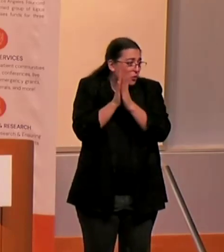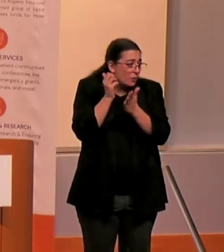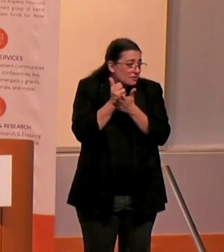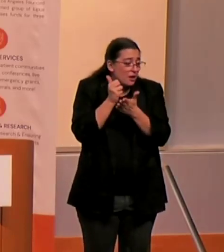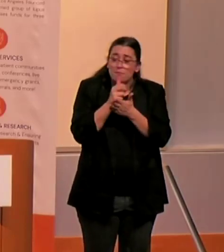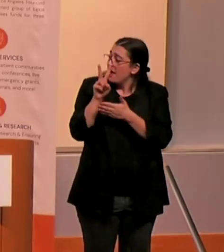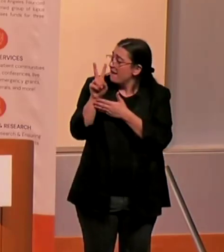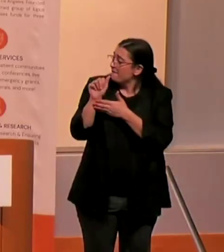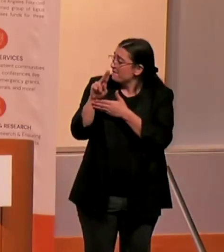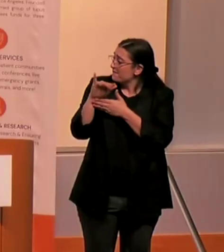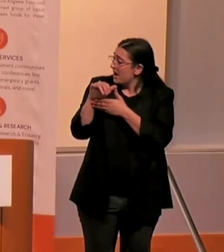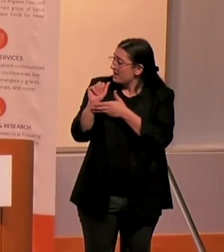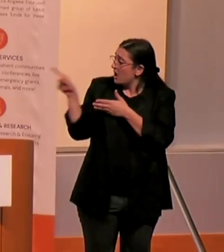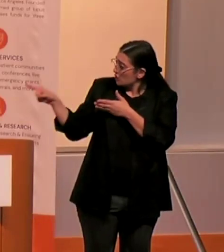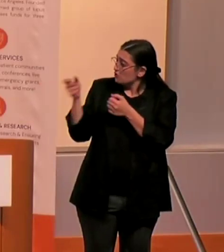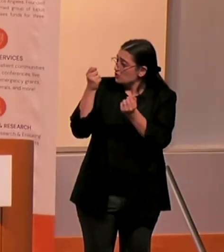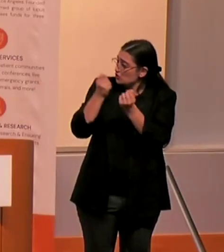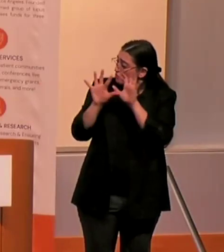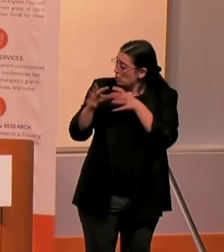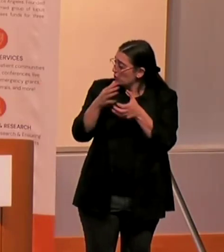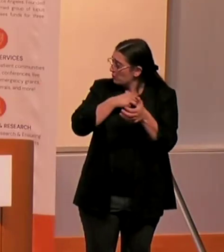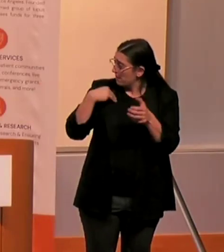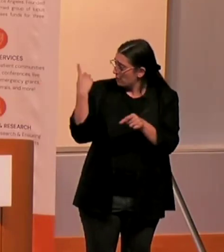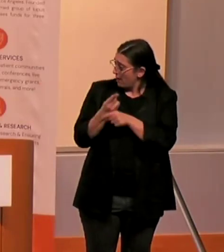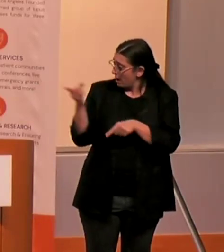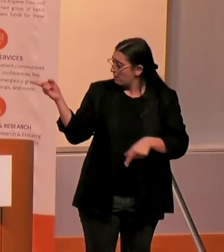Anya, you're a part of a regular support group.